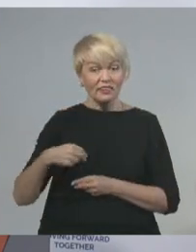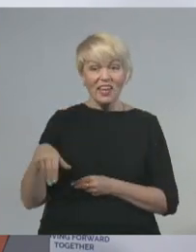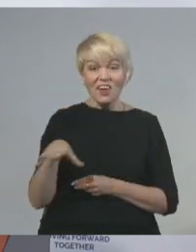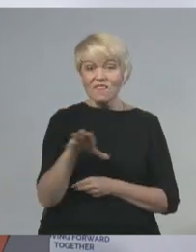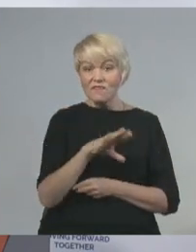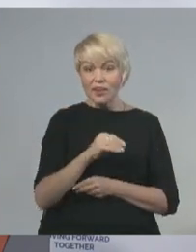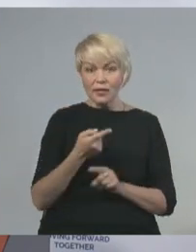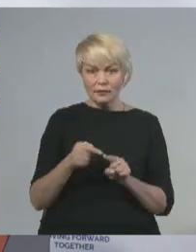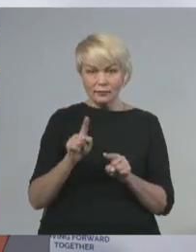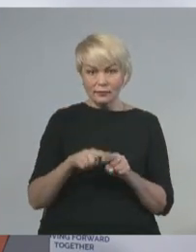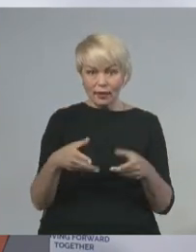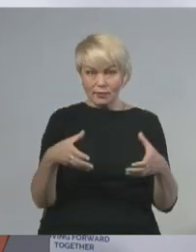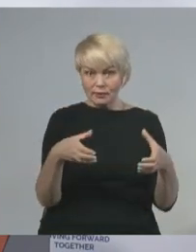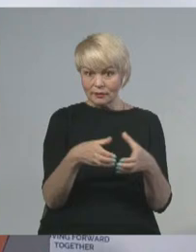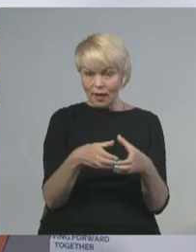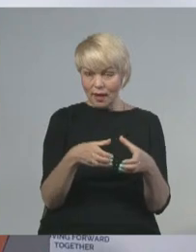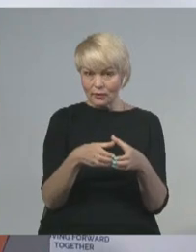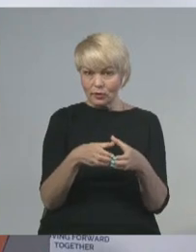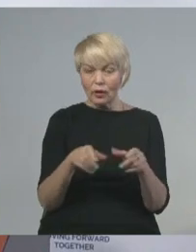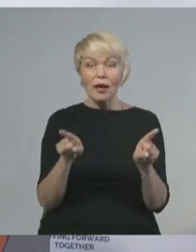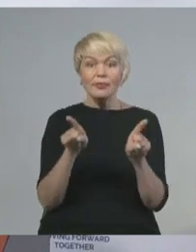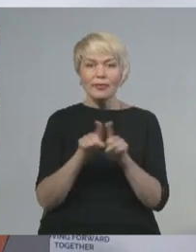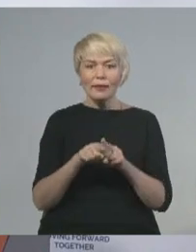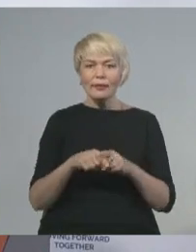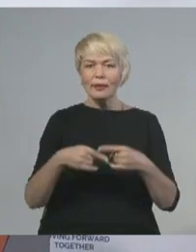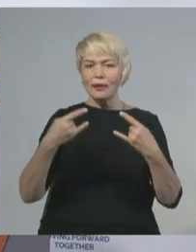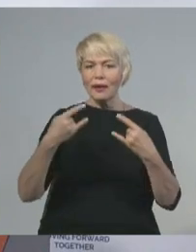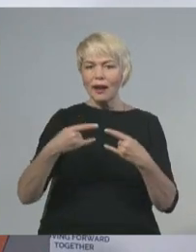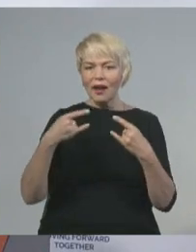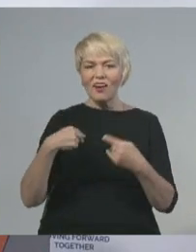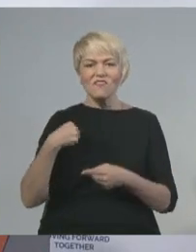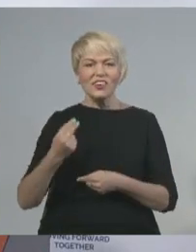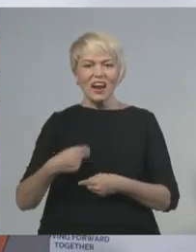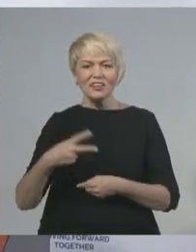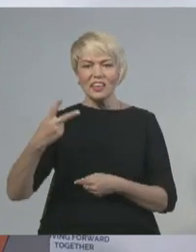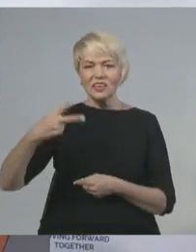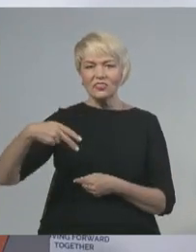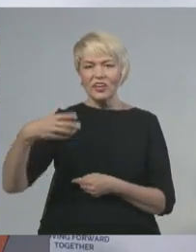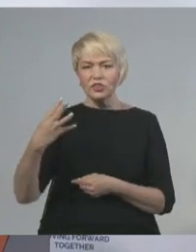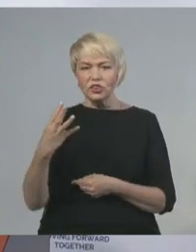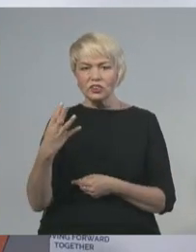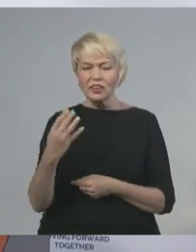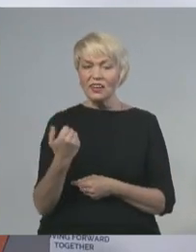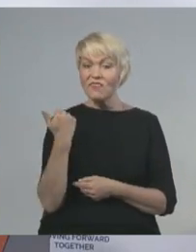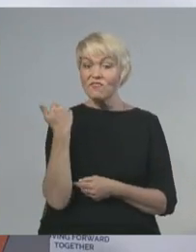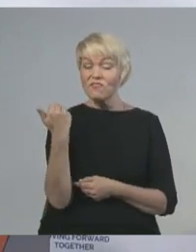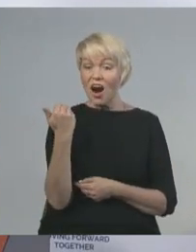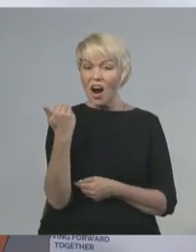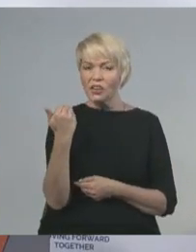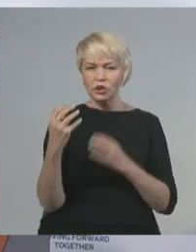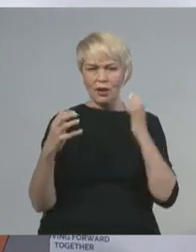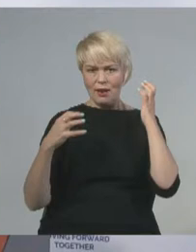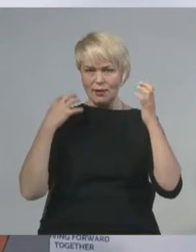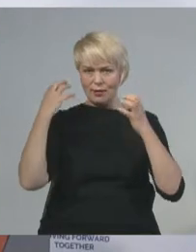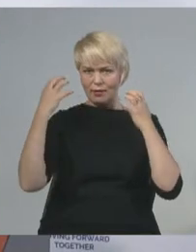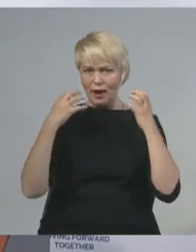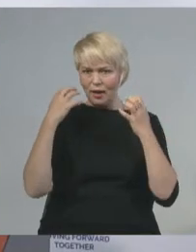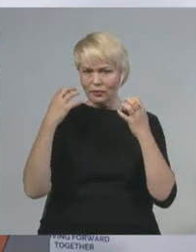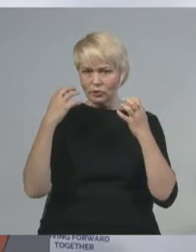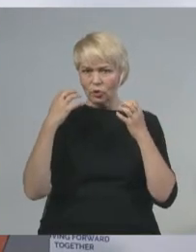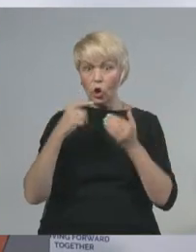some channels like france 24 your radio france culture did they prove